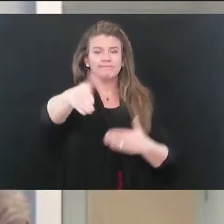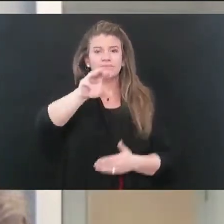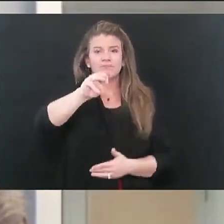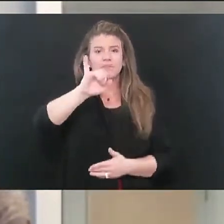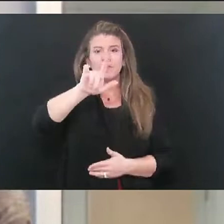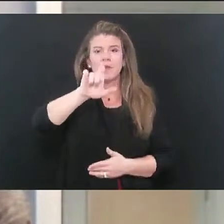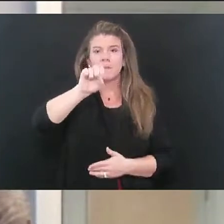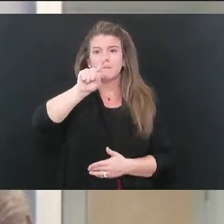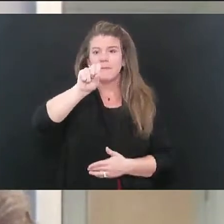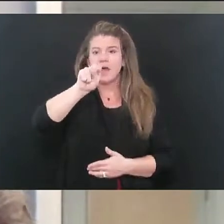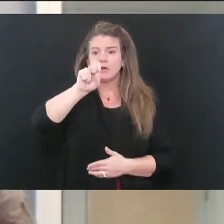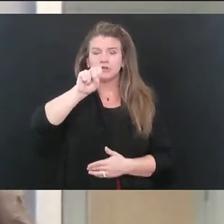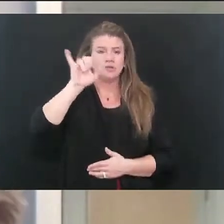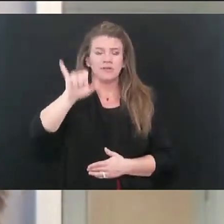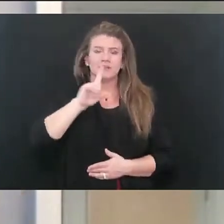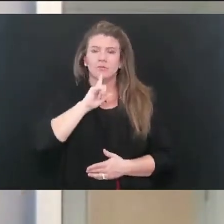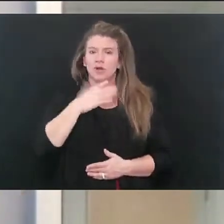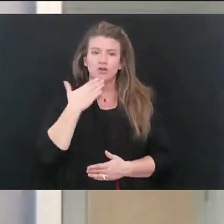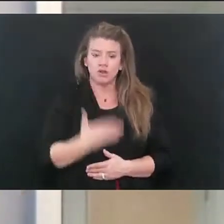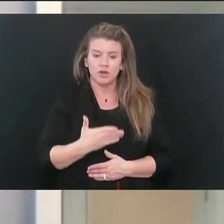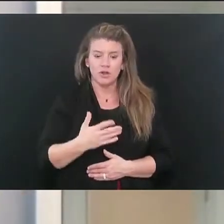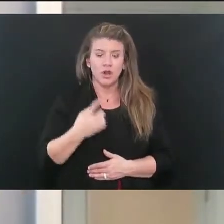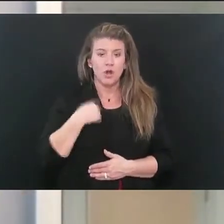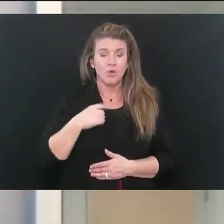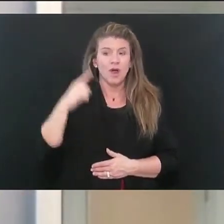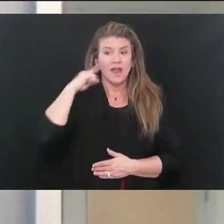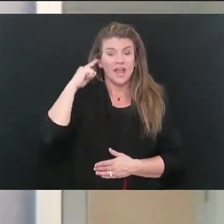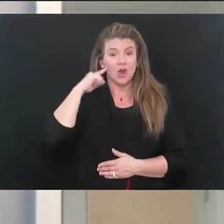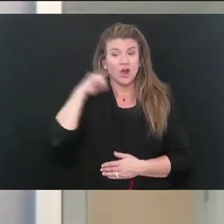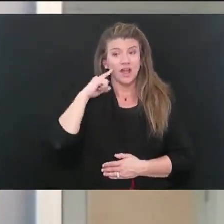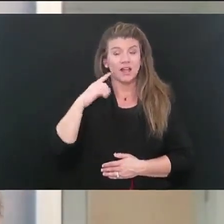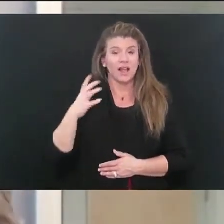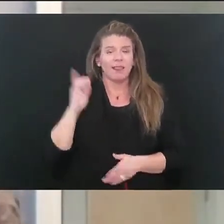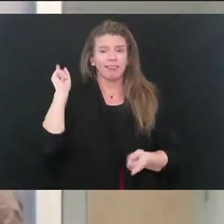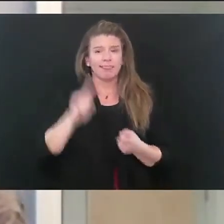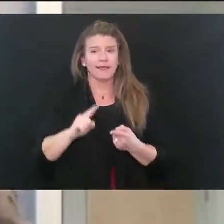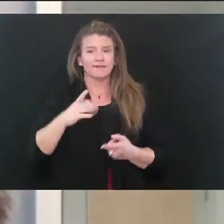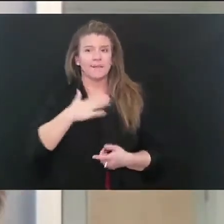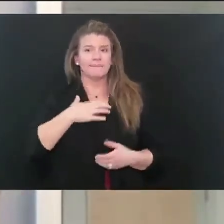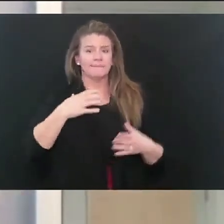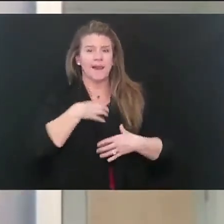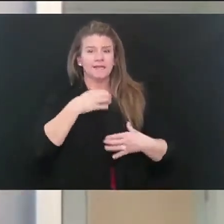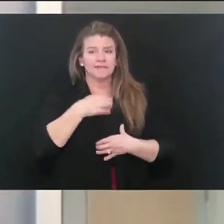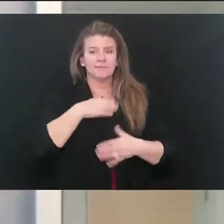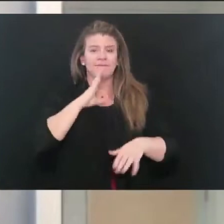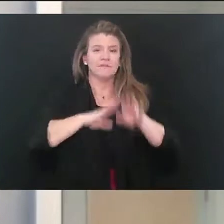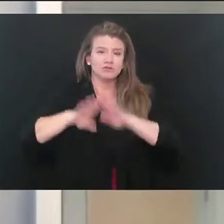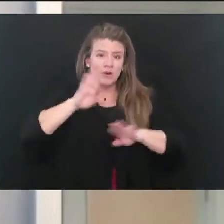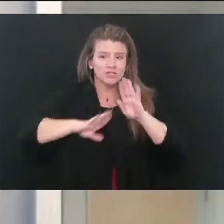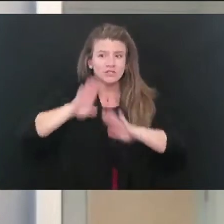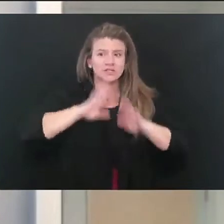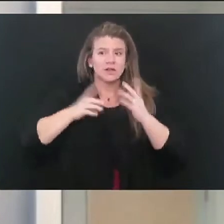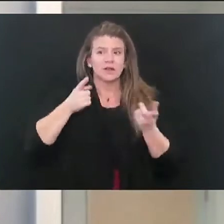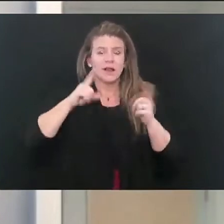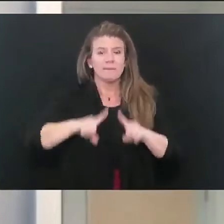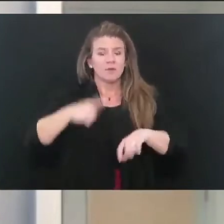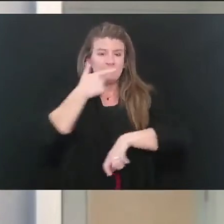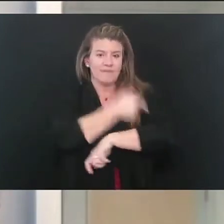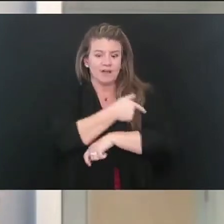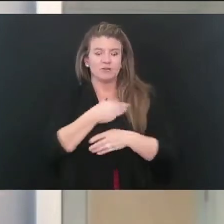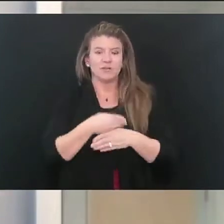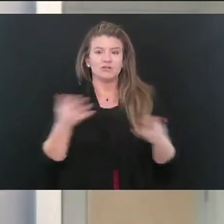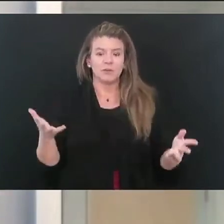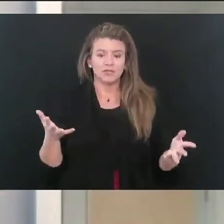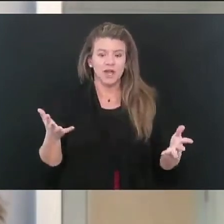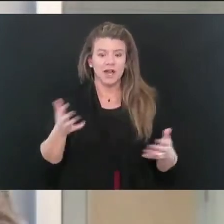evident. We're hearing, as far as members of the media here, fewer complaints about frustrations with vaccine distribution,